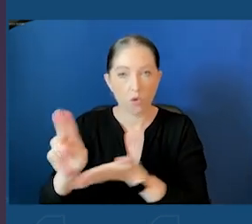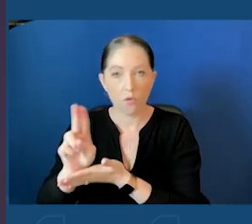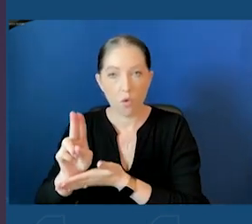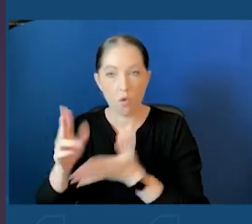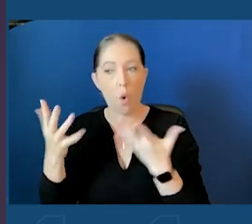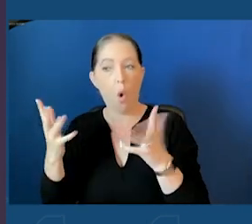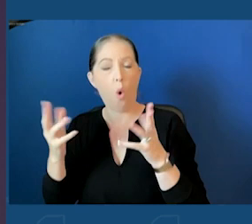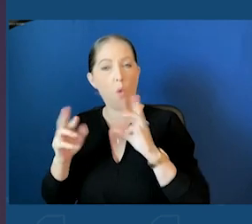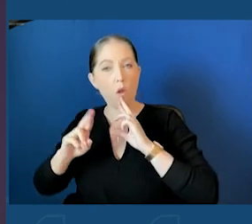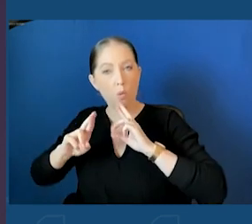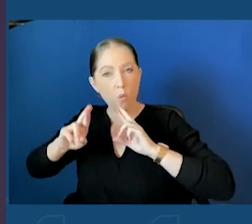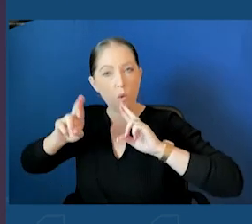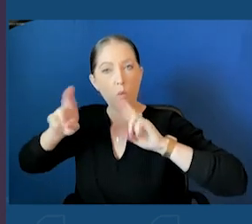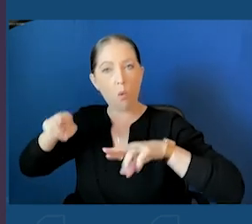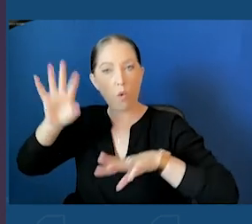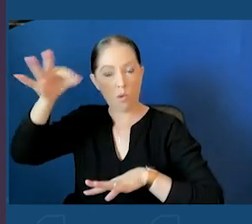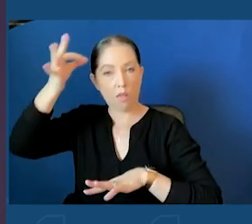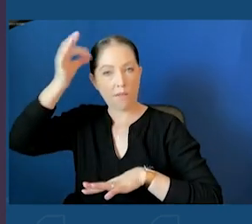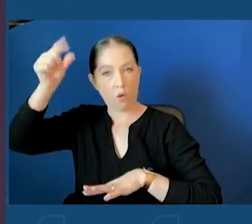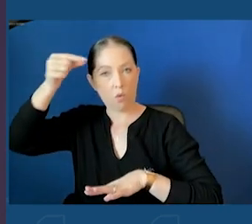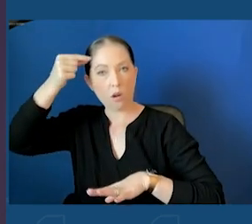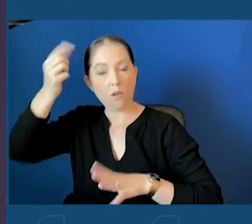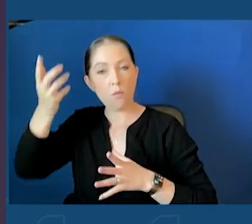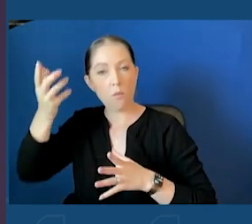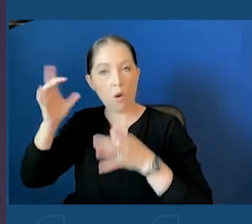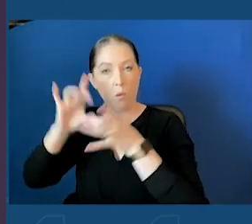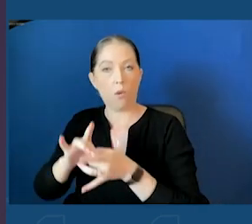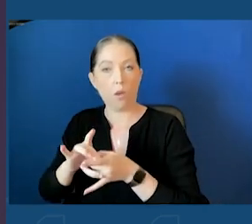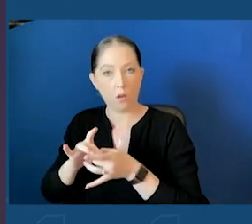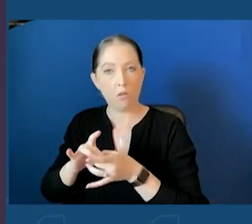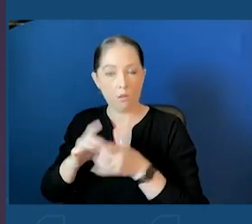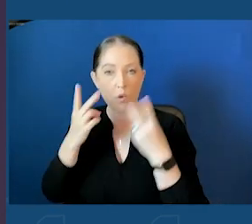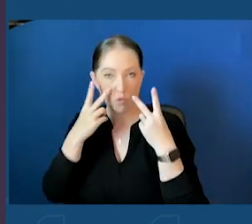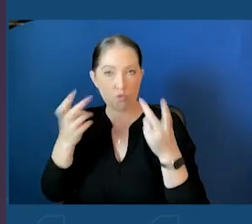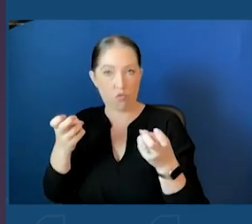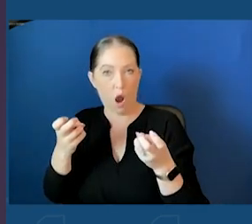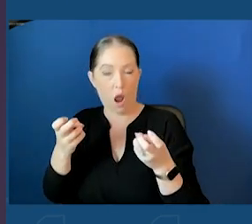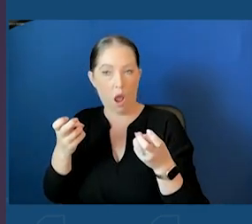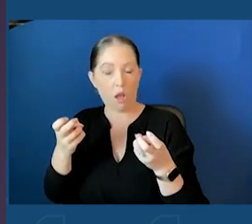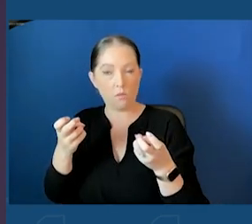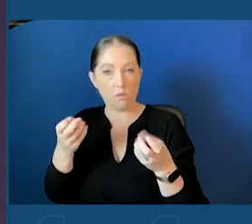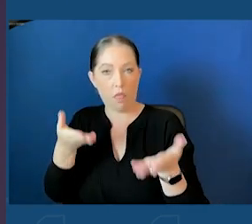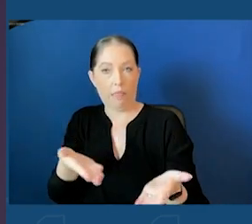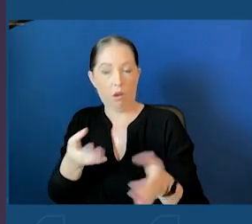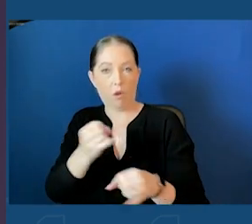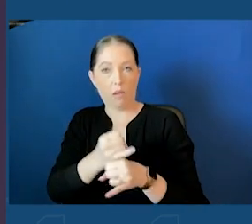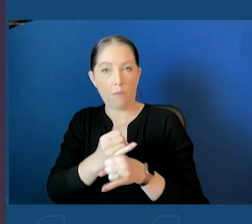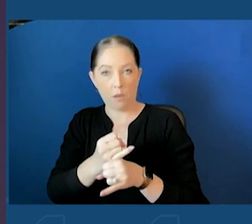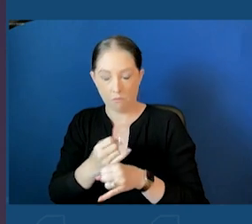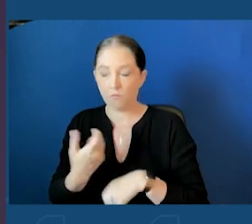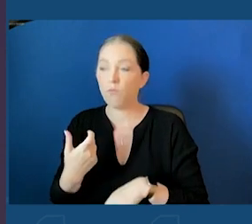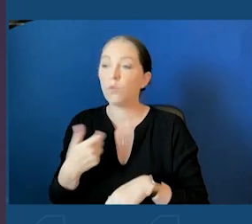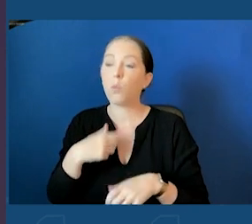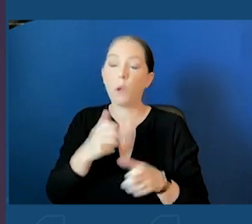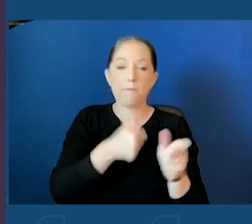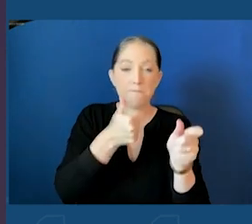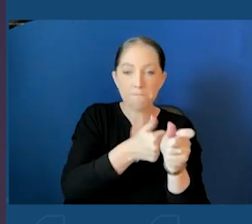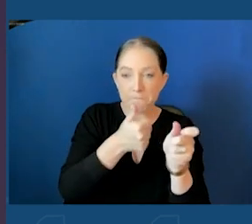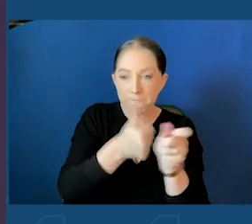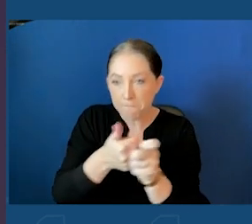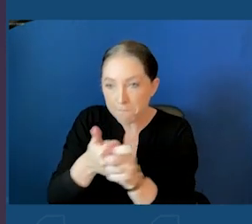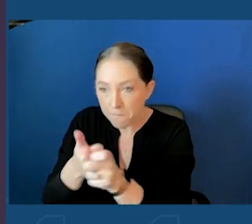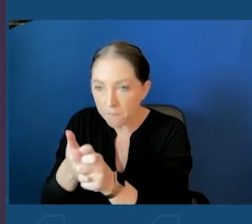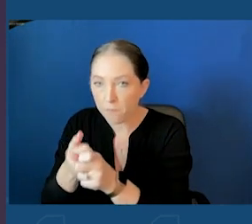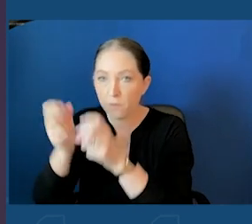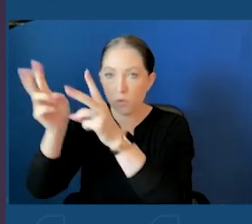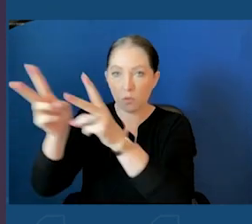report to the federal government about crimes on campus. And we tracked some of that language from the Clery Act,